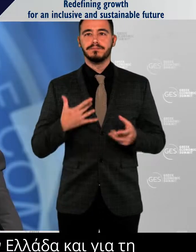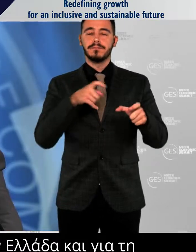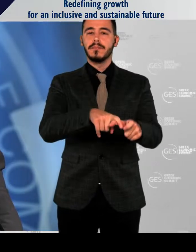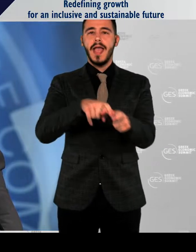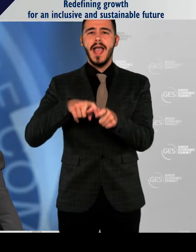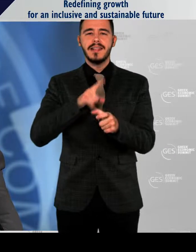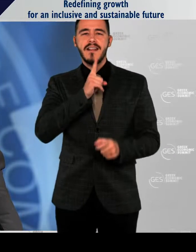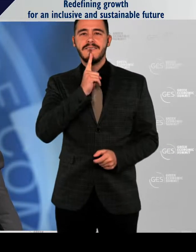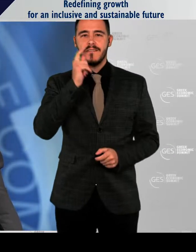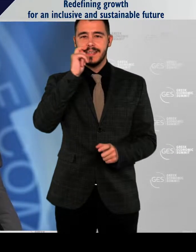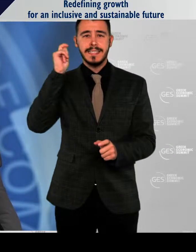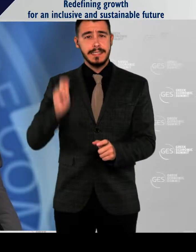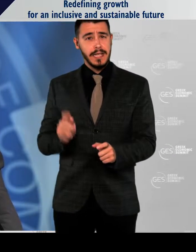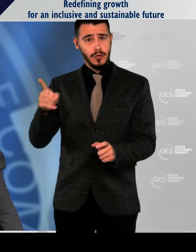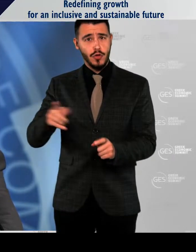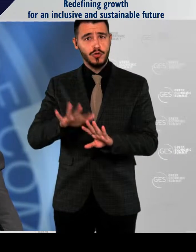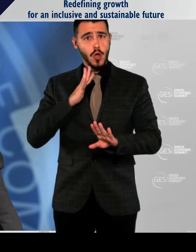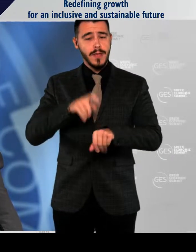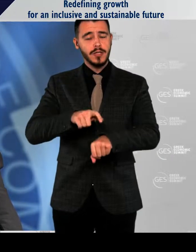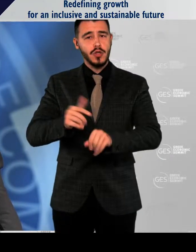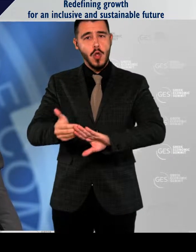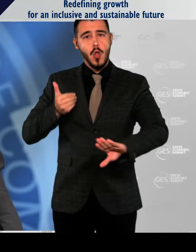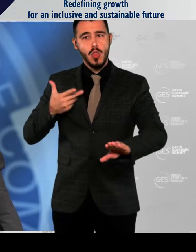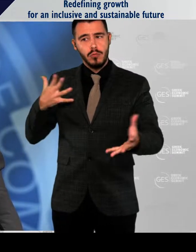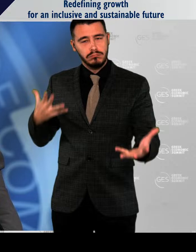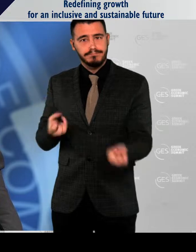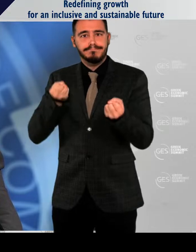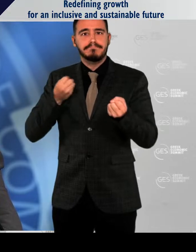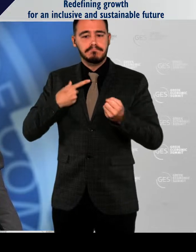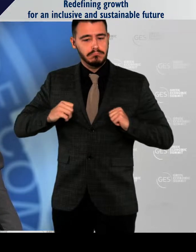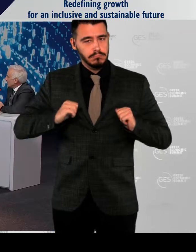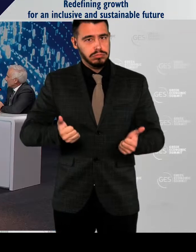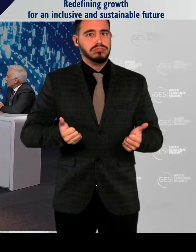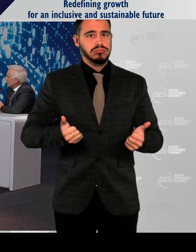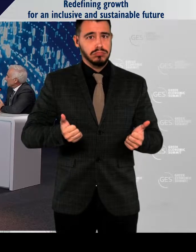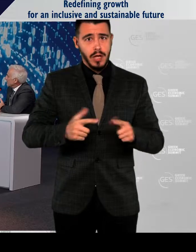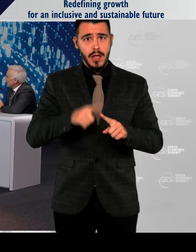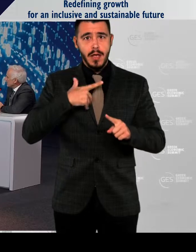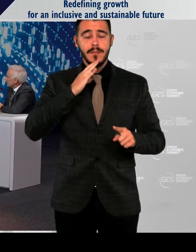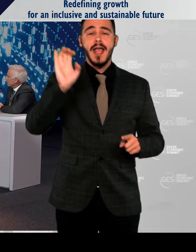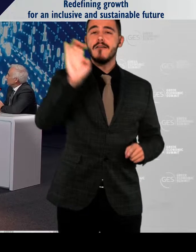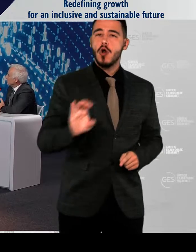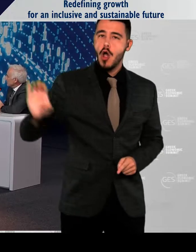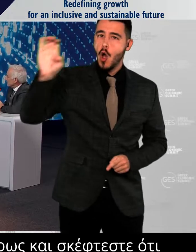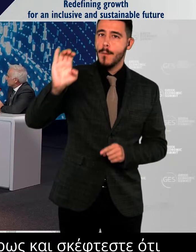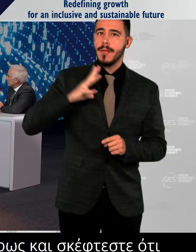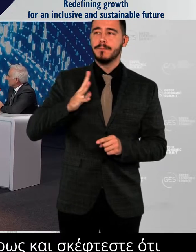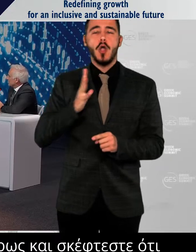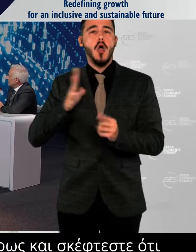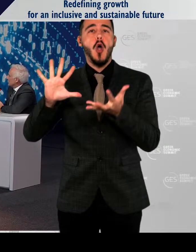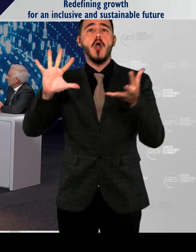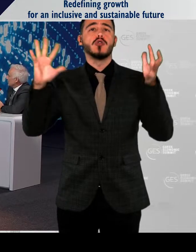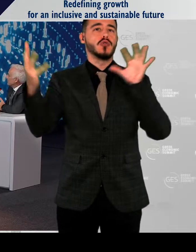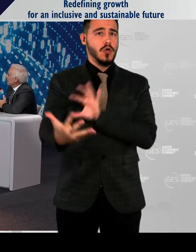that Europe, but also the whole world will face a demand for engineers,